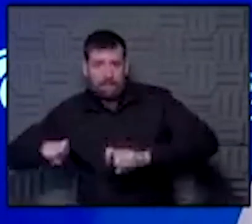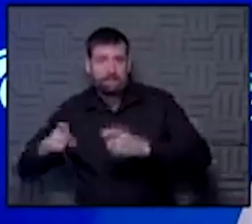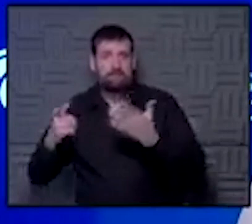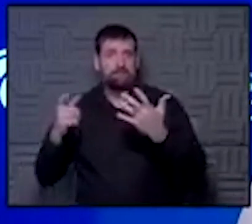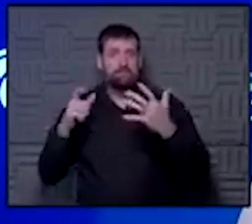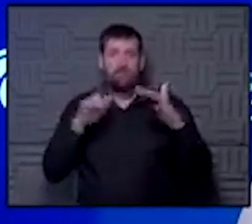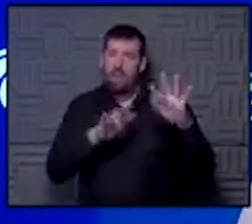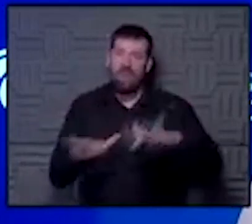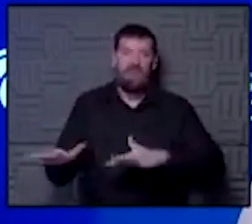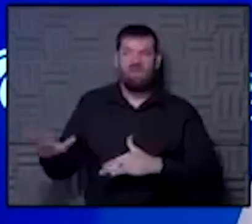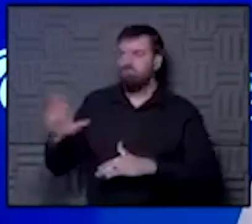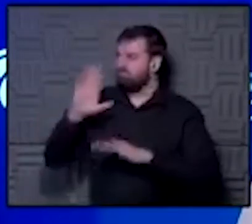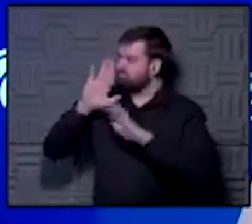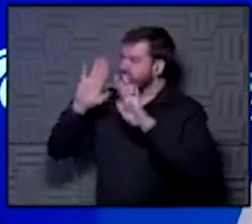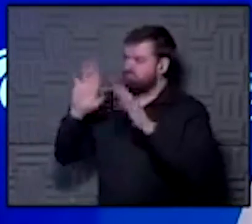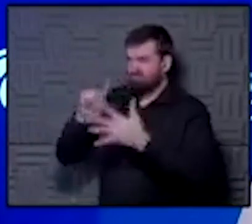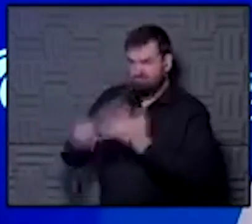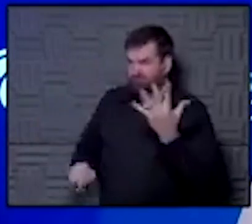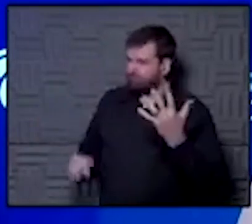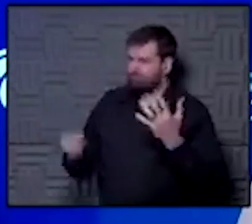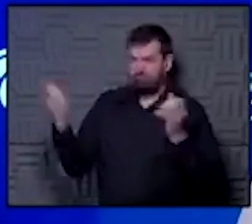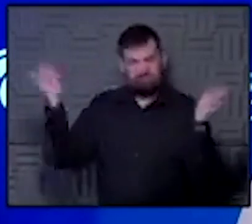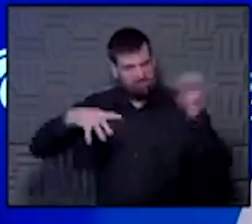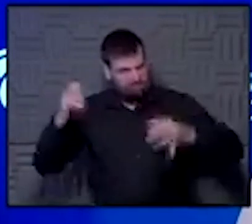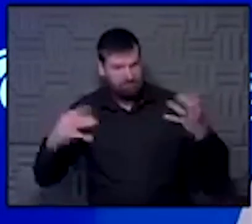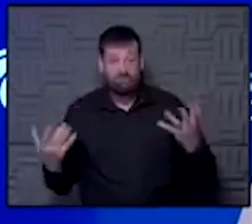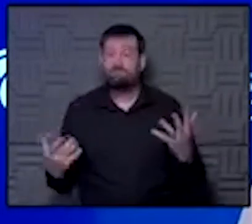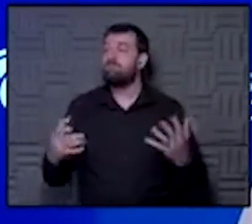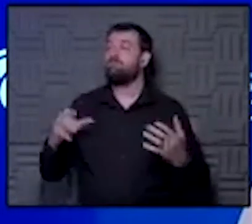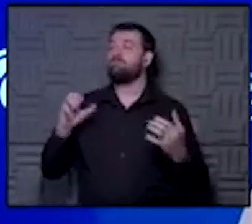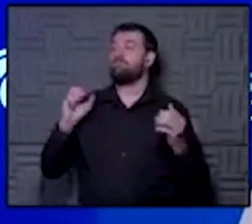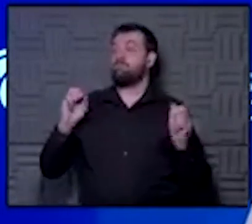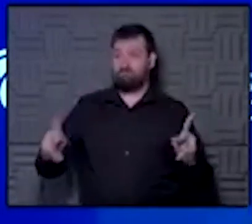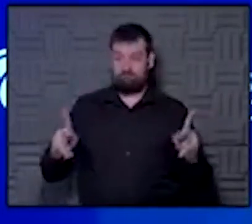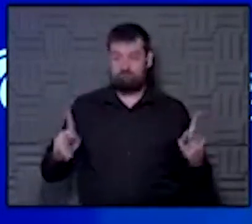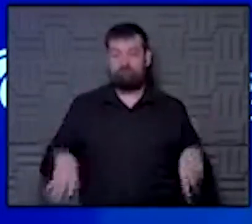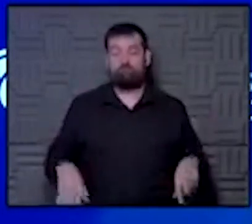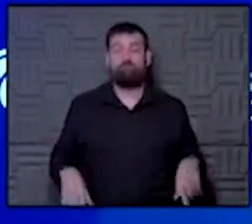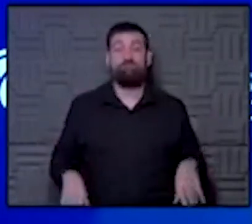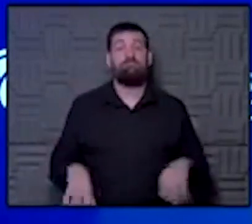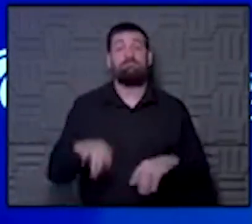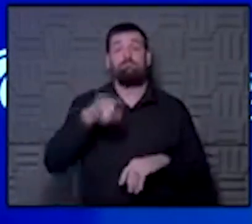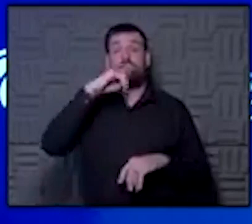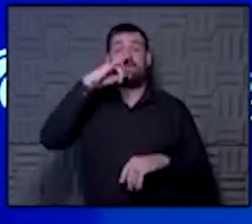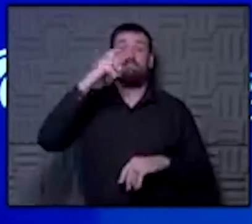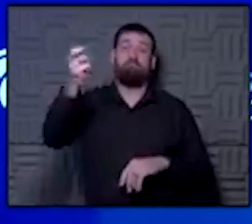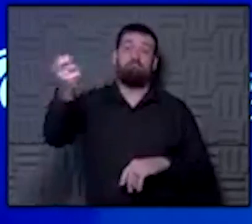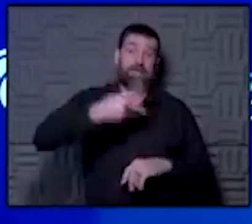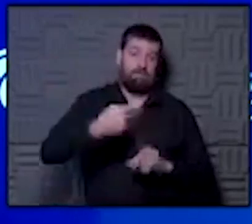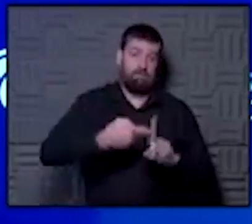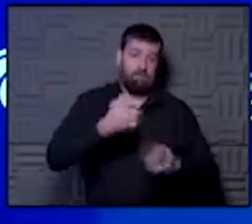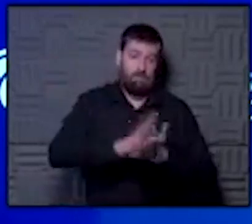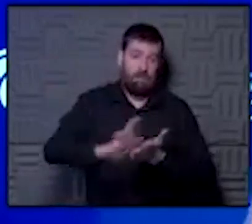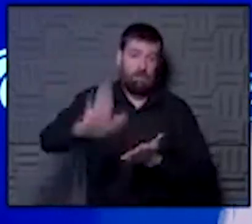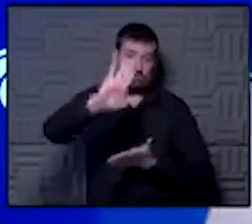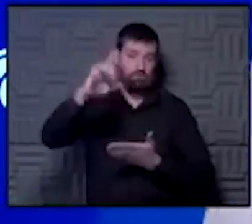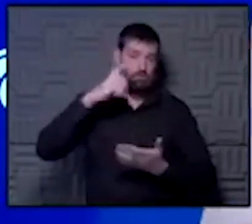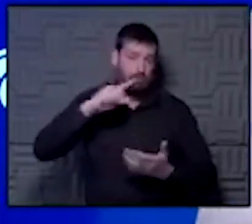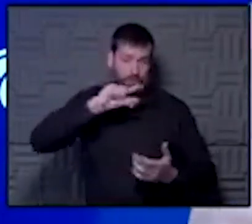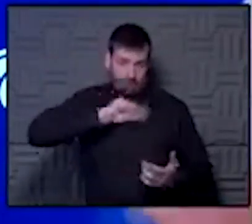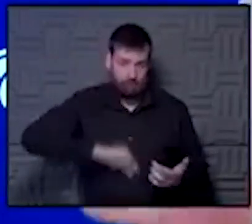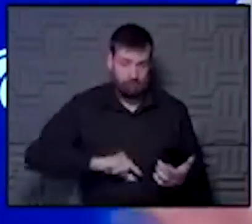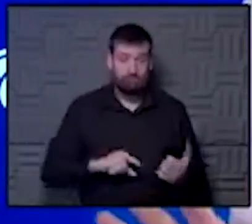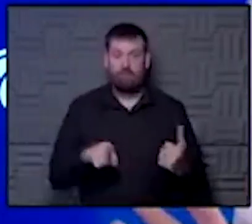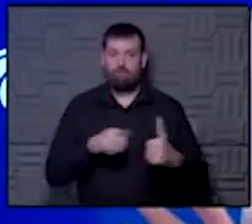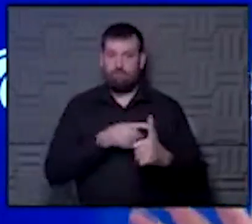come over? That's a great question. Okay, all three of you jump in on that. All right, so let's first start. Kids coming back from school for Thanksgiving. So,